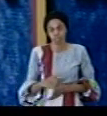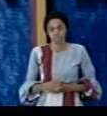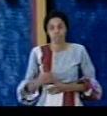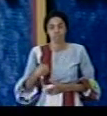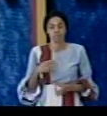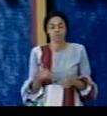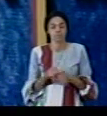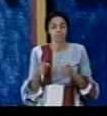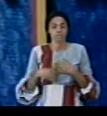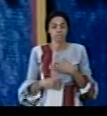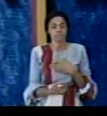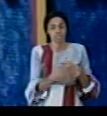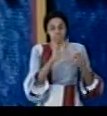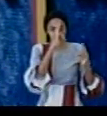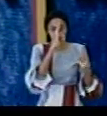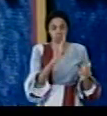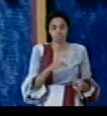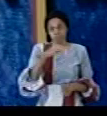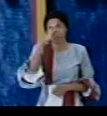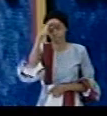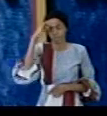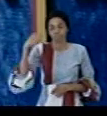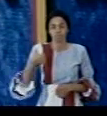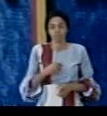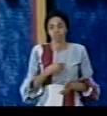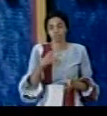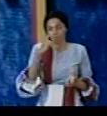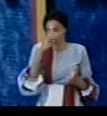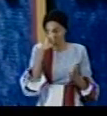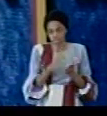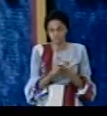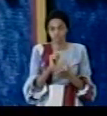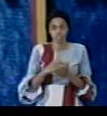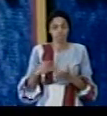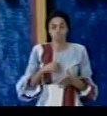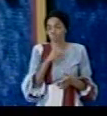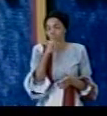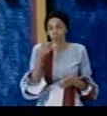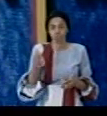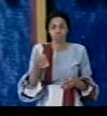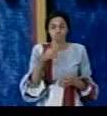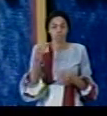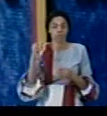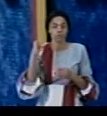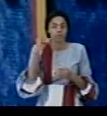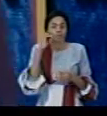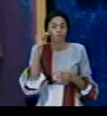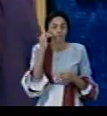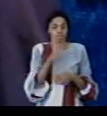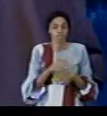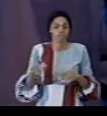other dignities. We believe we will never go back empty-handed.